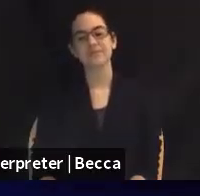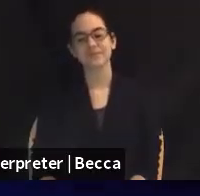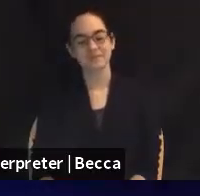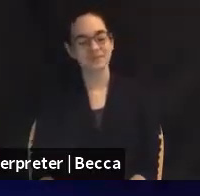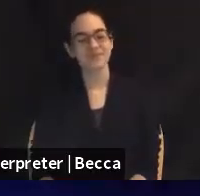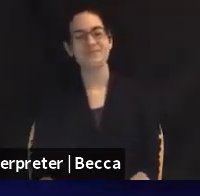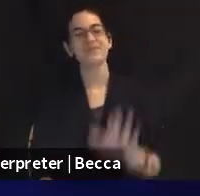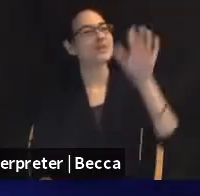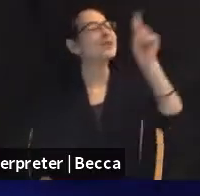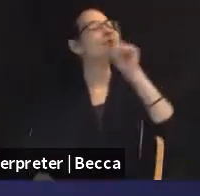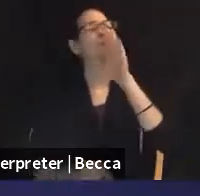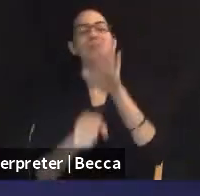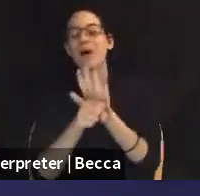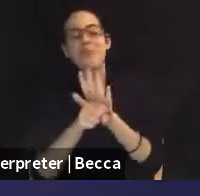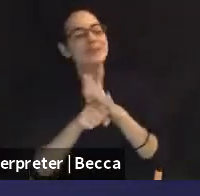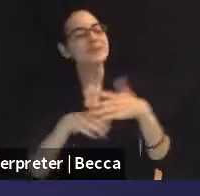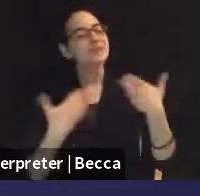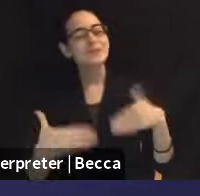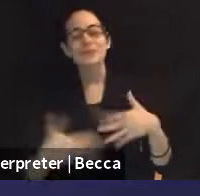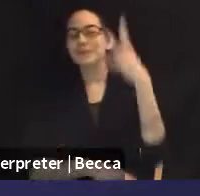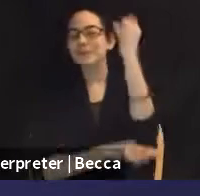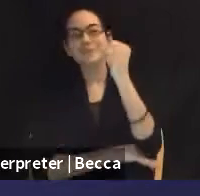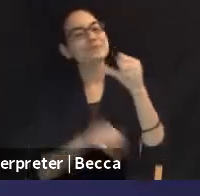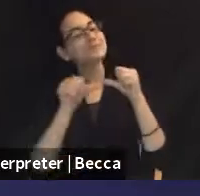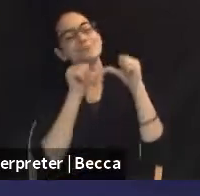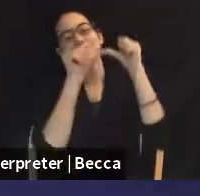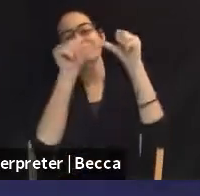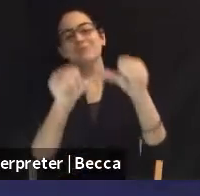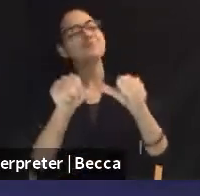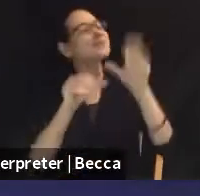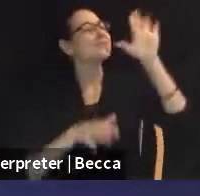Your promise still stands. Great is your